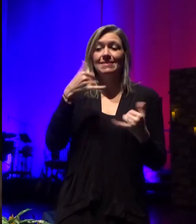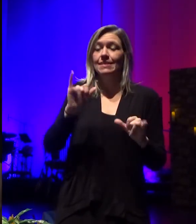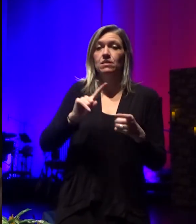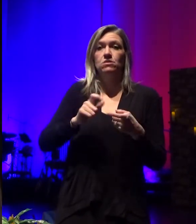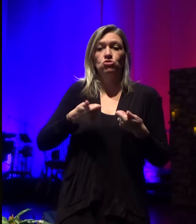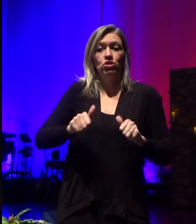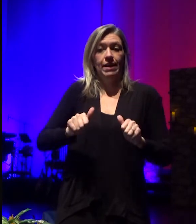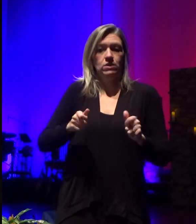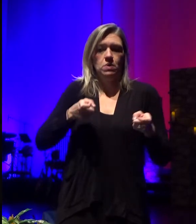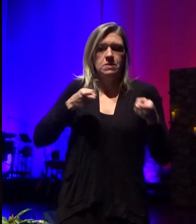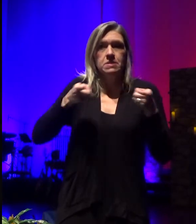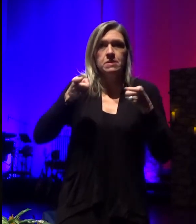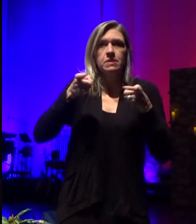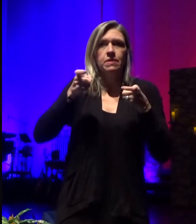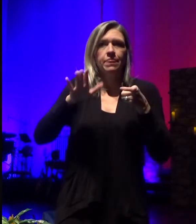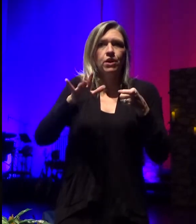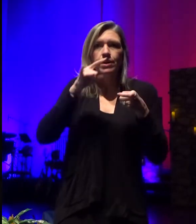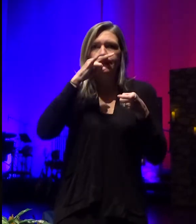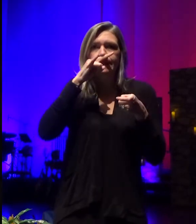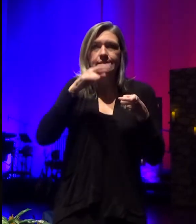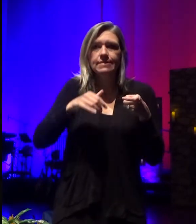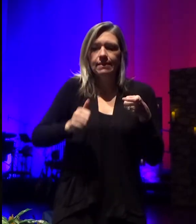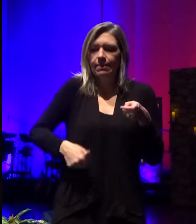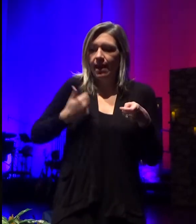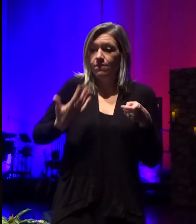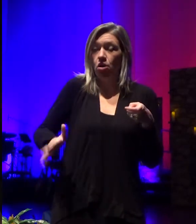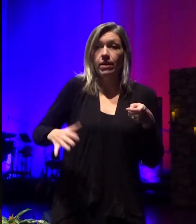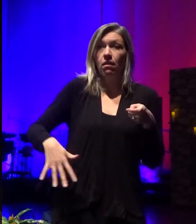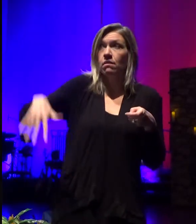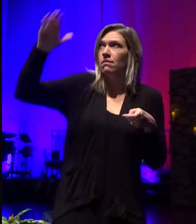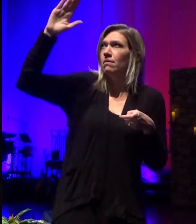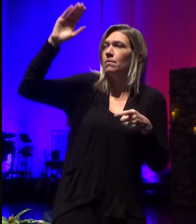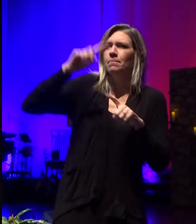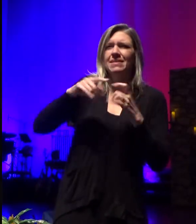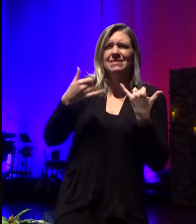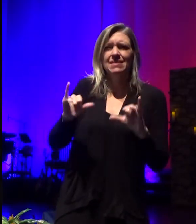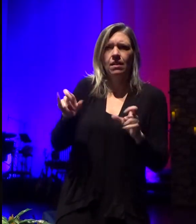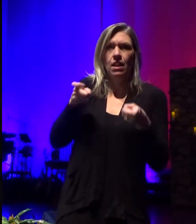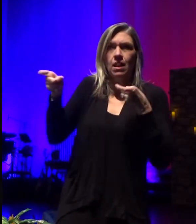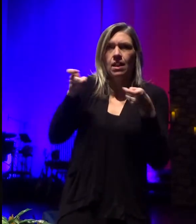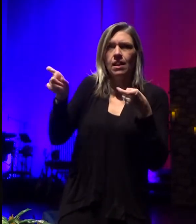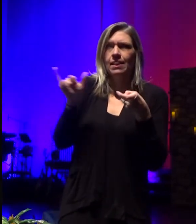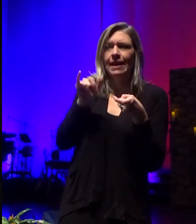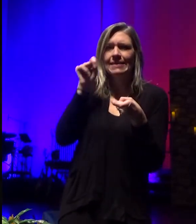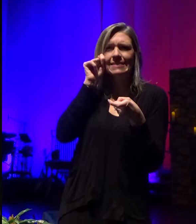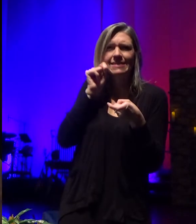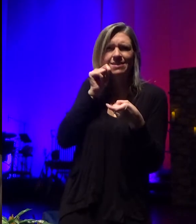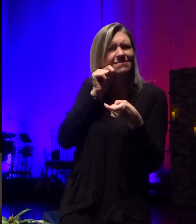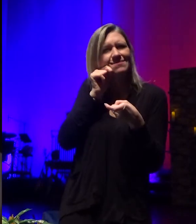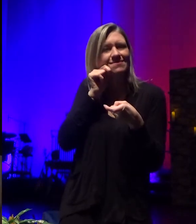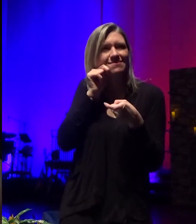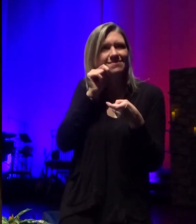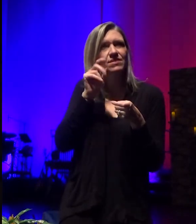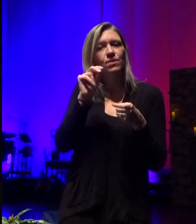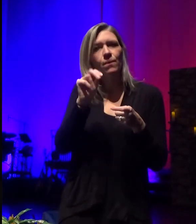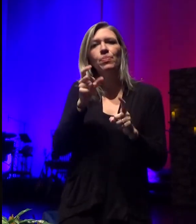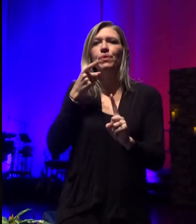They're adults now doing their thing. They're still running their lives as though they were teenagers. When really the goal of a